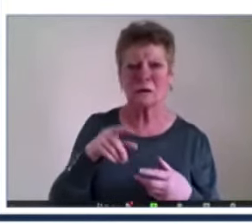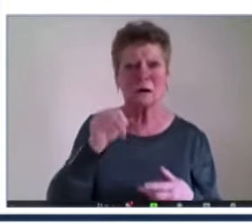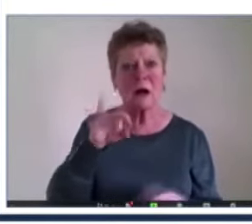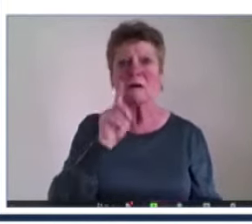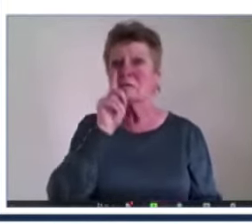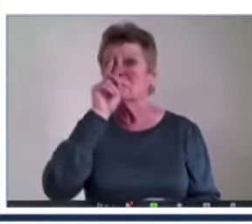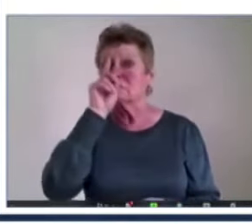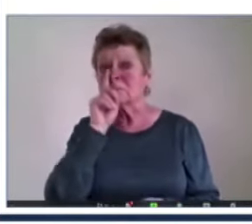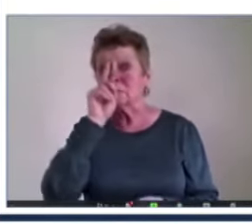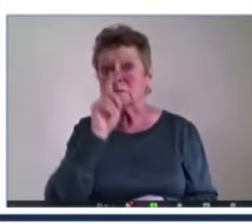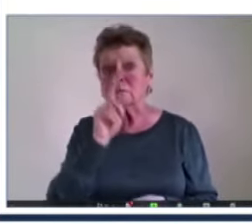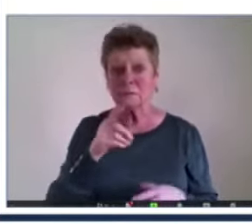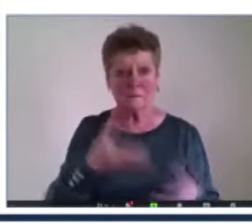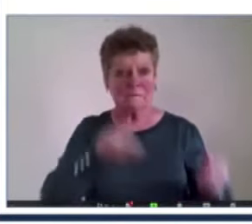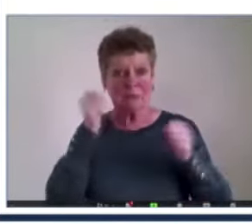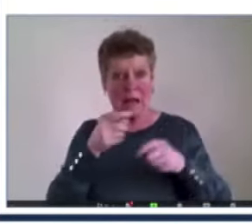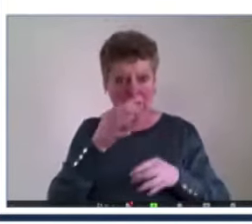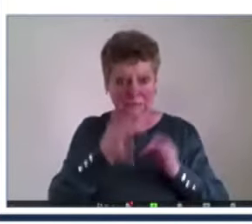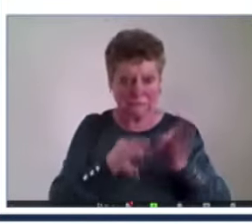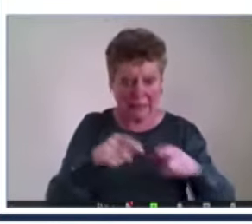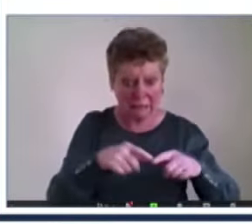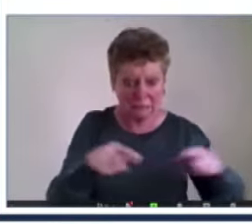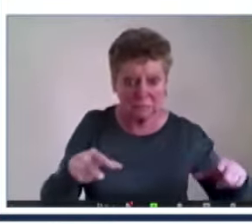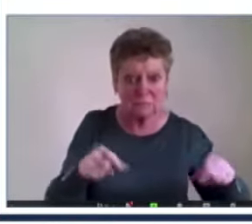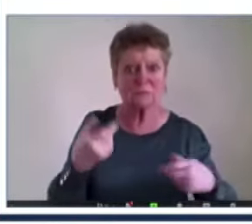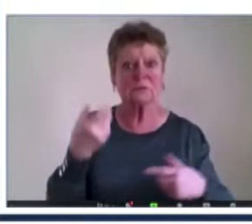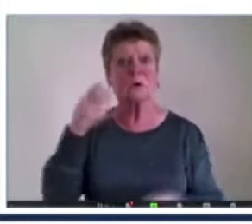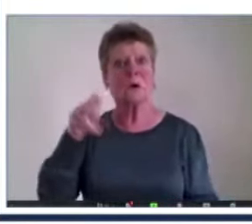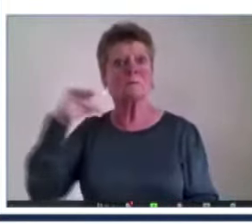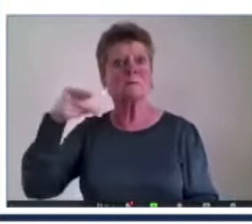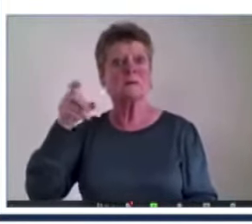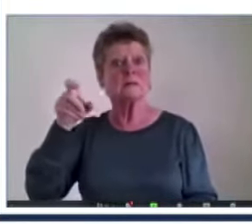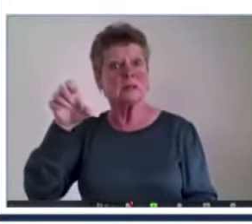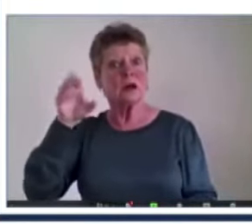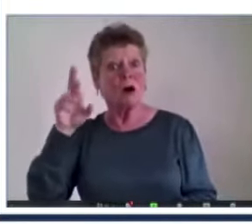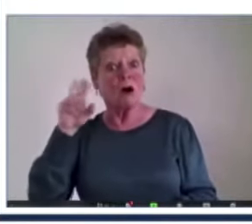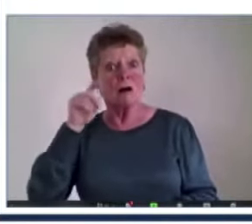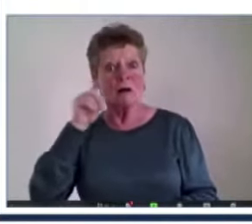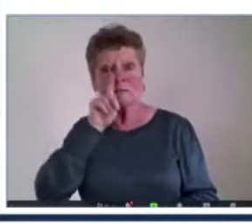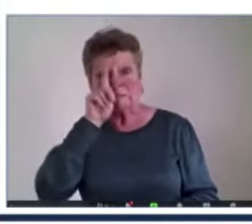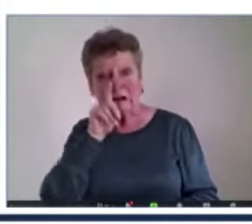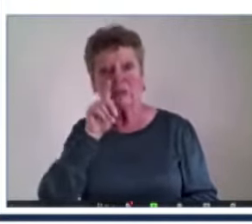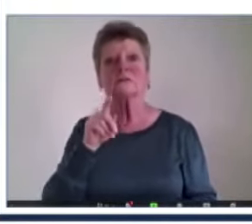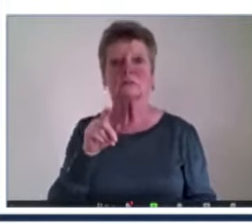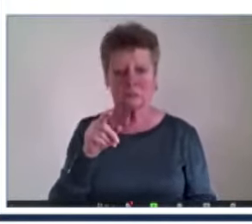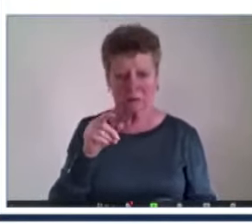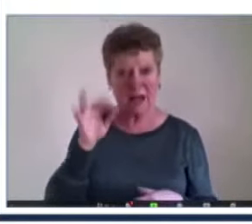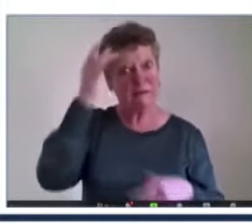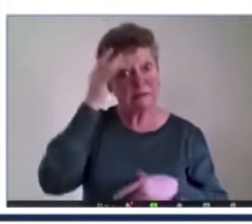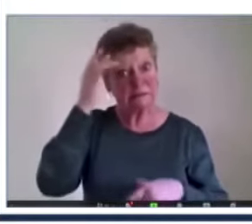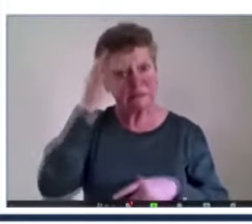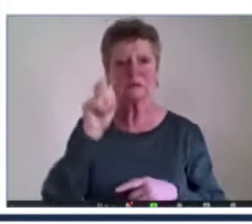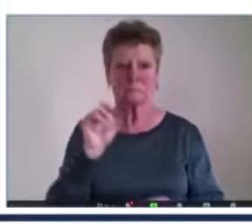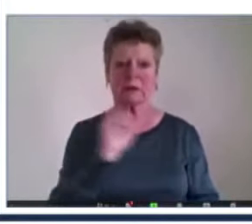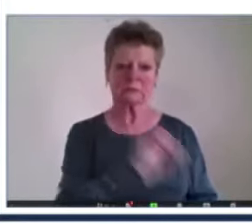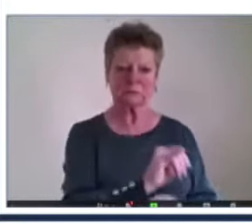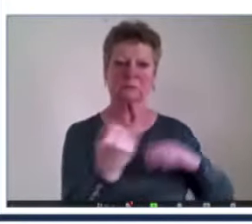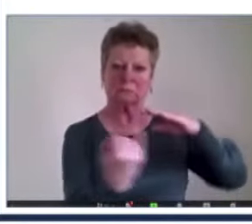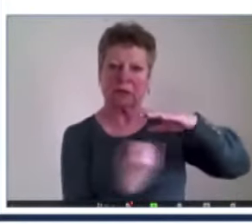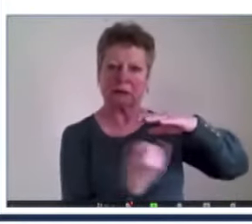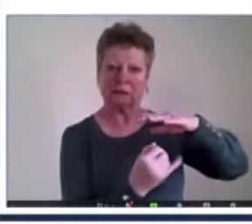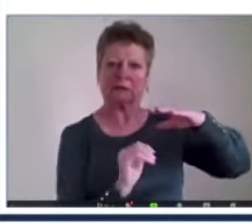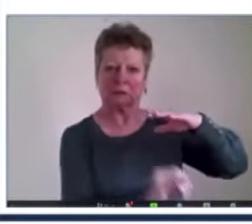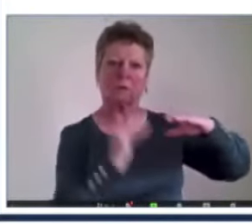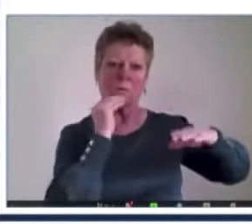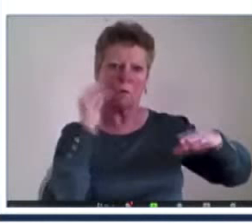or a PCR test, you will still be legally required to isolate for a 7-day period.